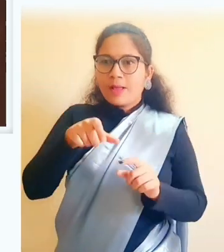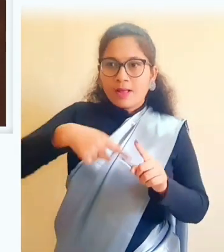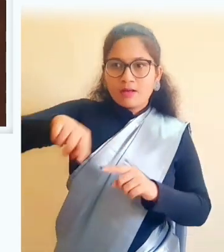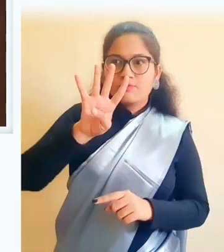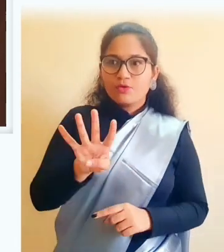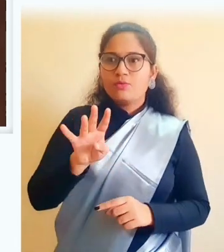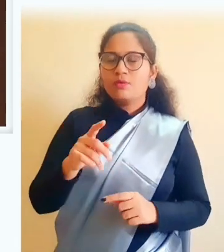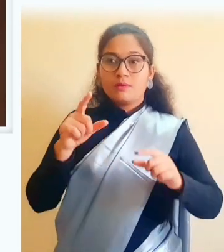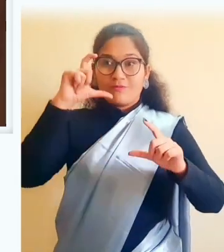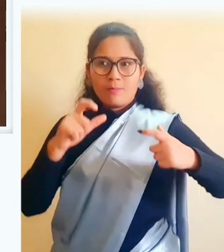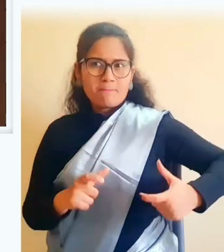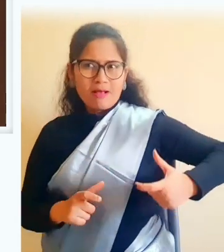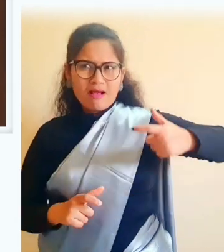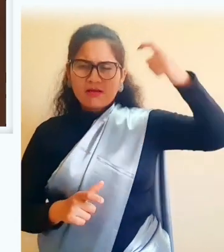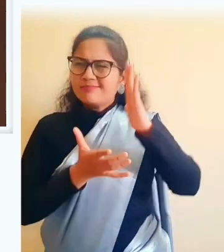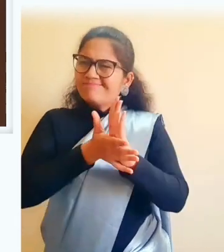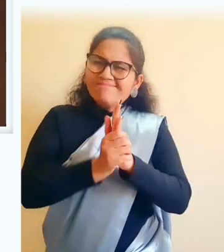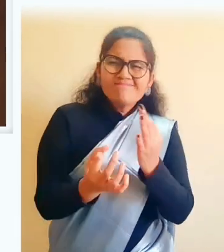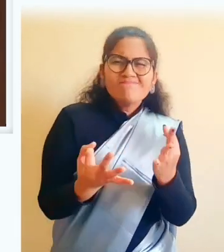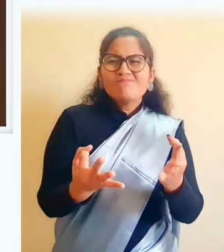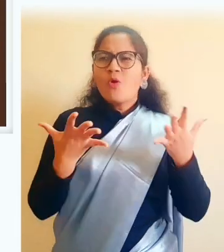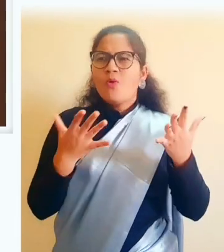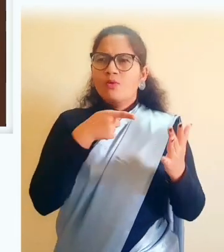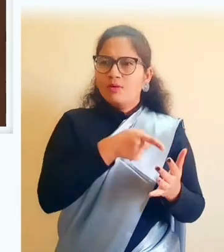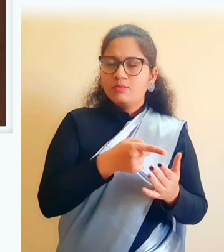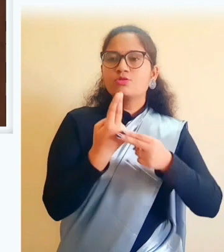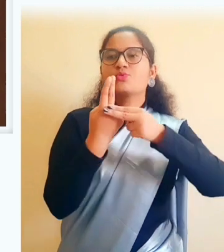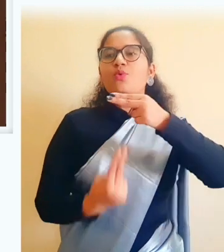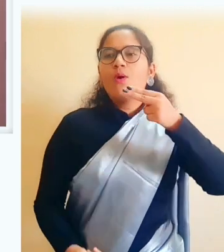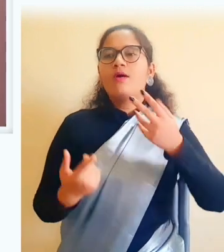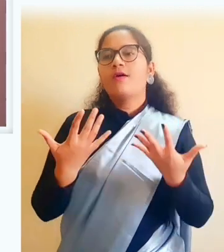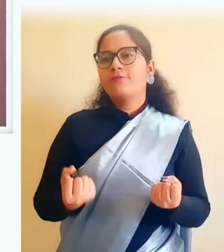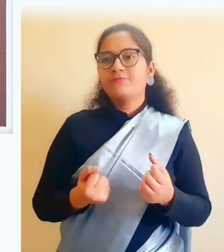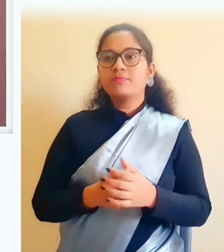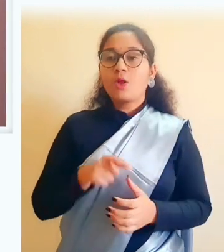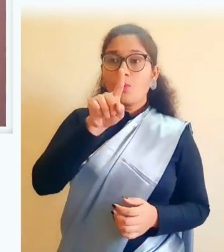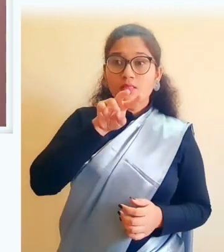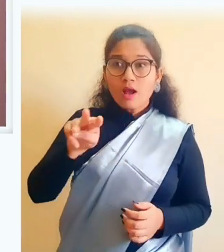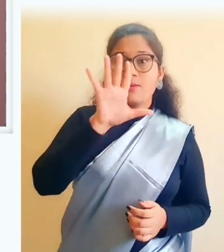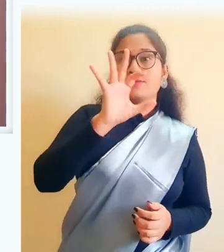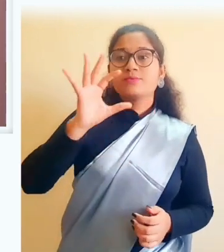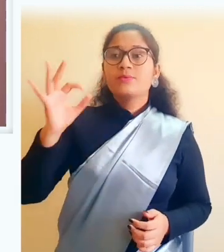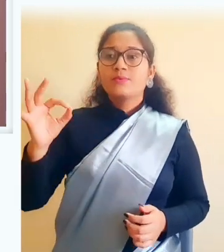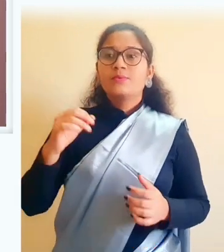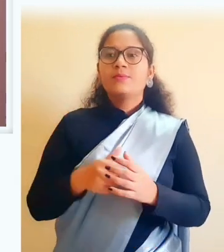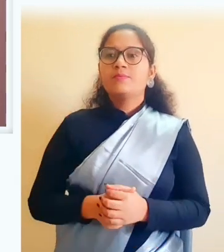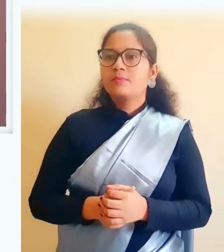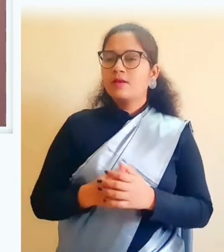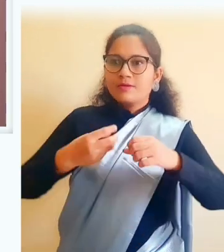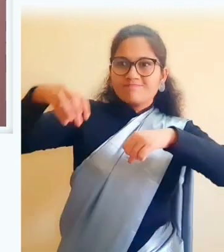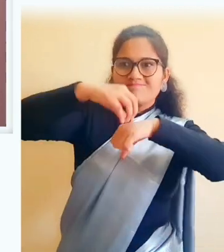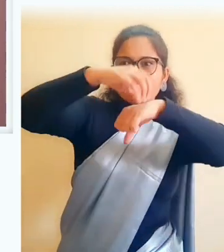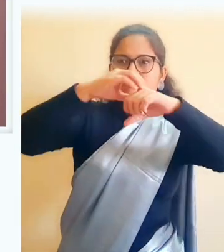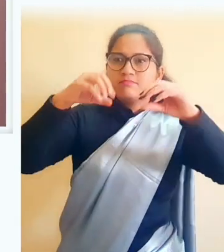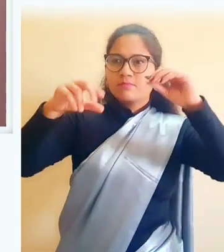form a sharp contrast to the deities depicted on each of the 9 stories. Over 1,500 deities on